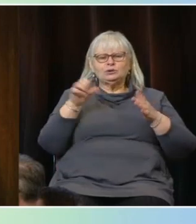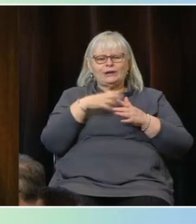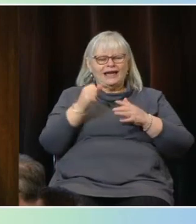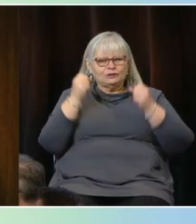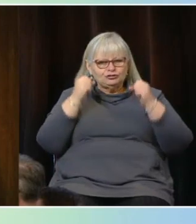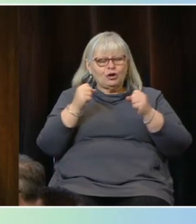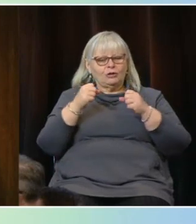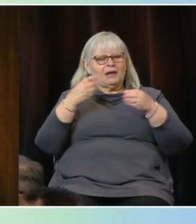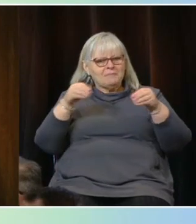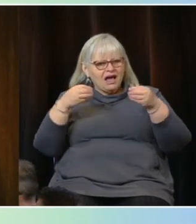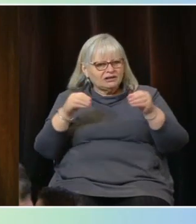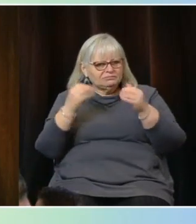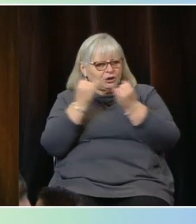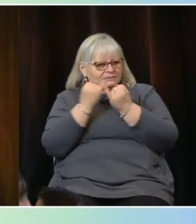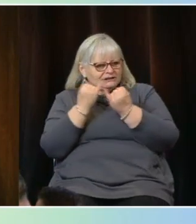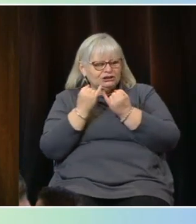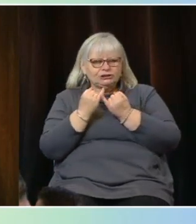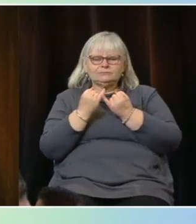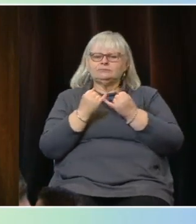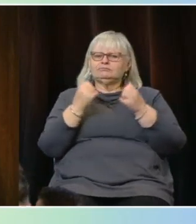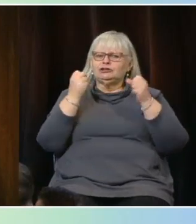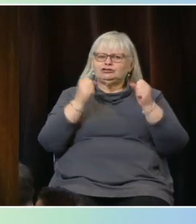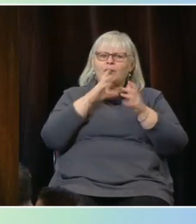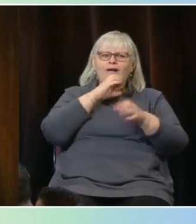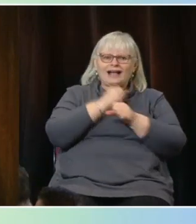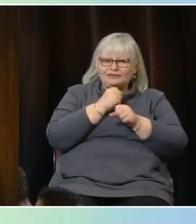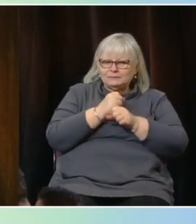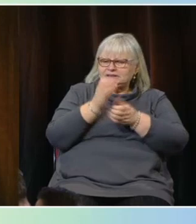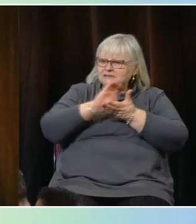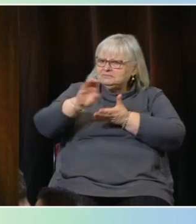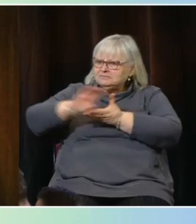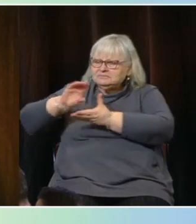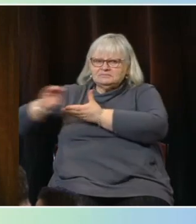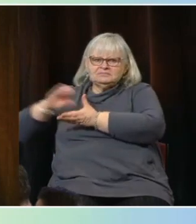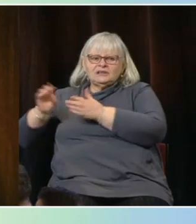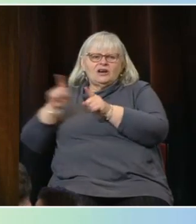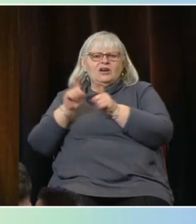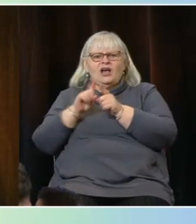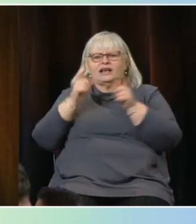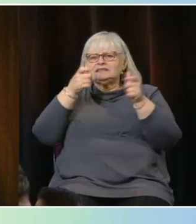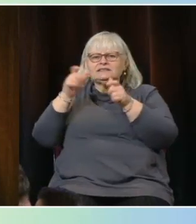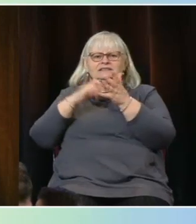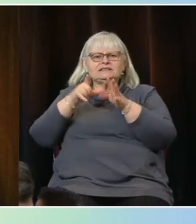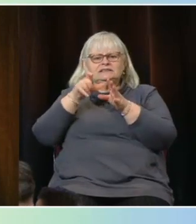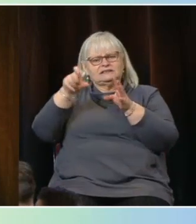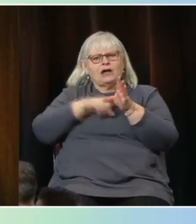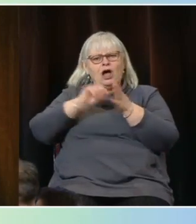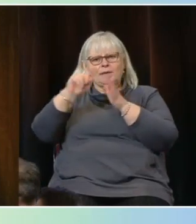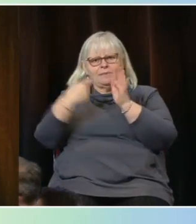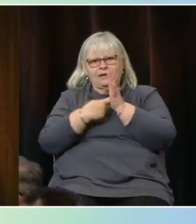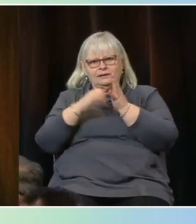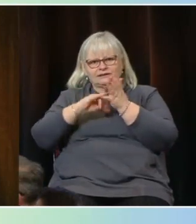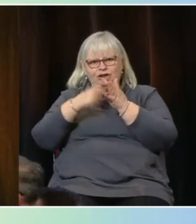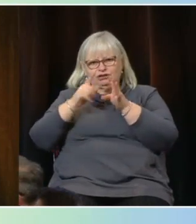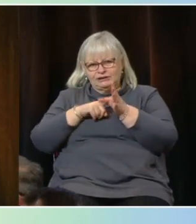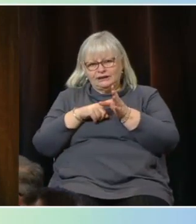of better policy design and of government investment in the enablers like cyber security to restore our economic dynamism and even